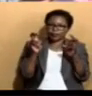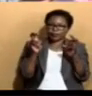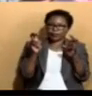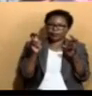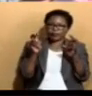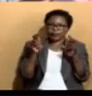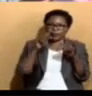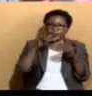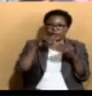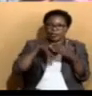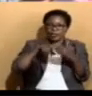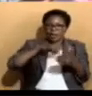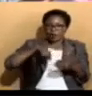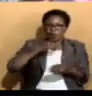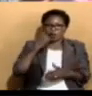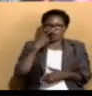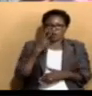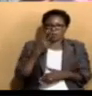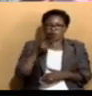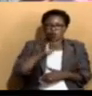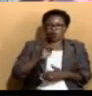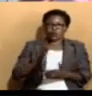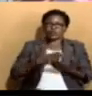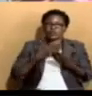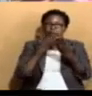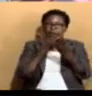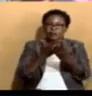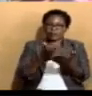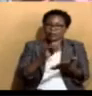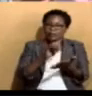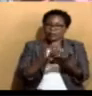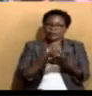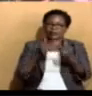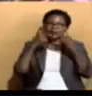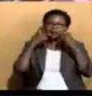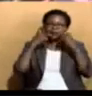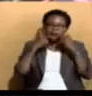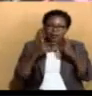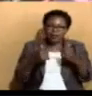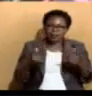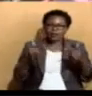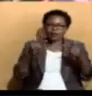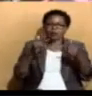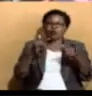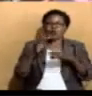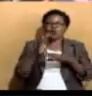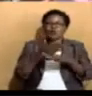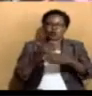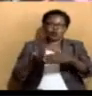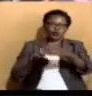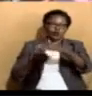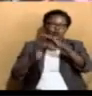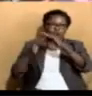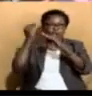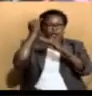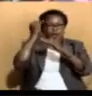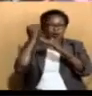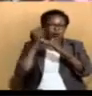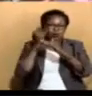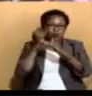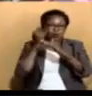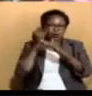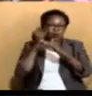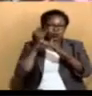In our view, we submit that a declaration by a superior court on an issue in